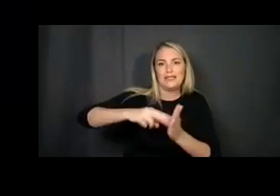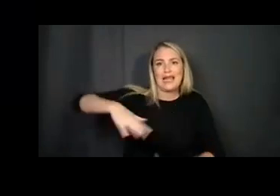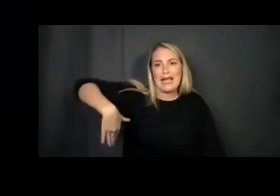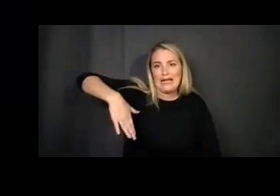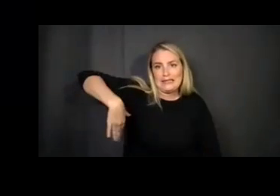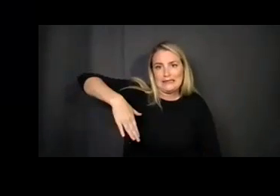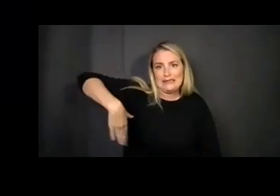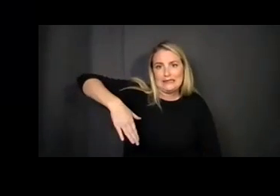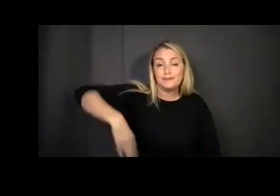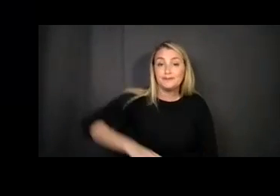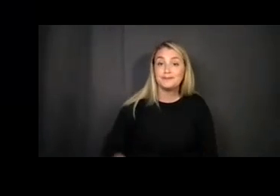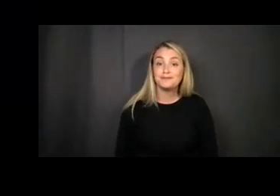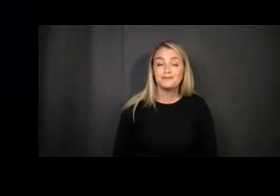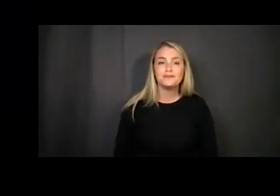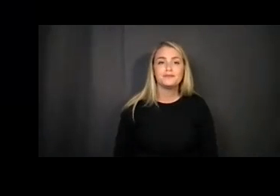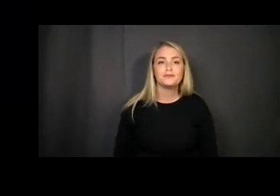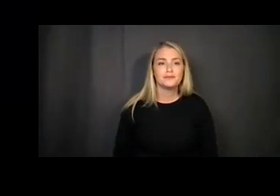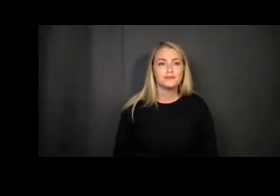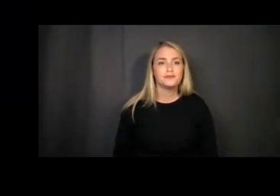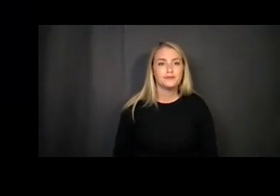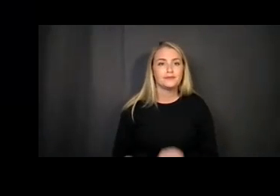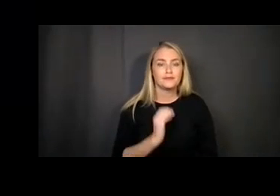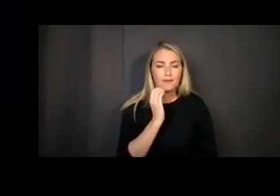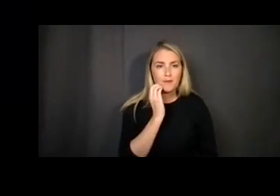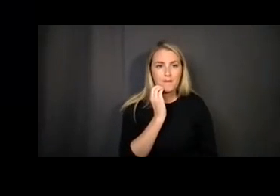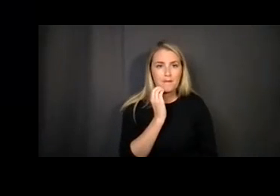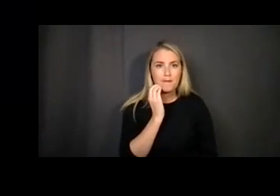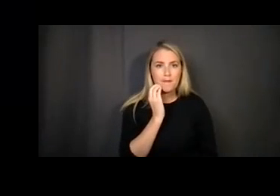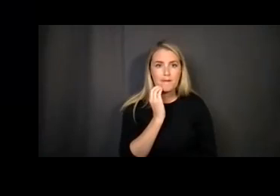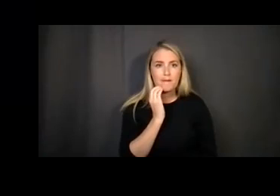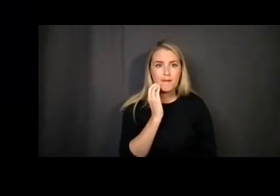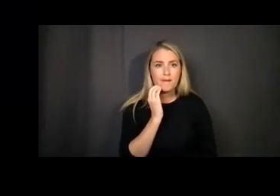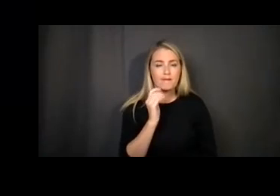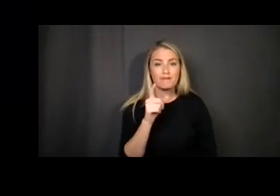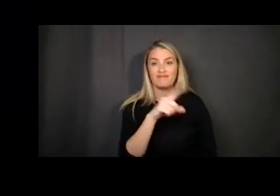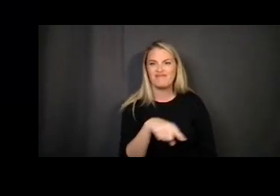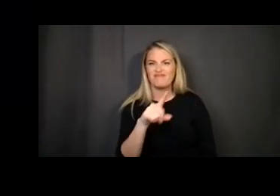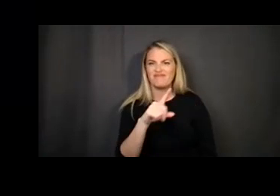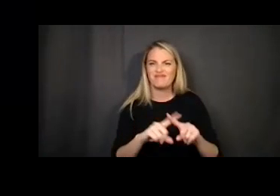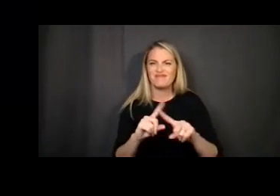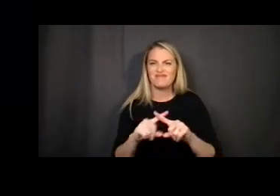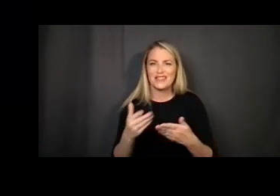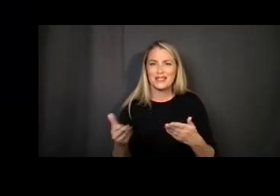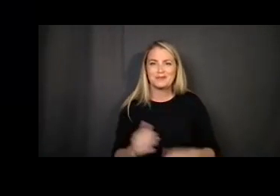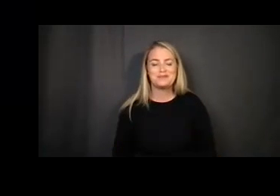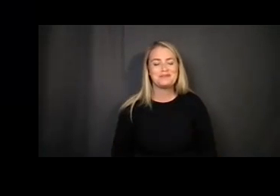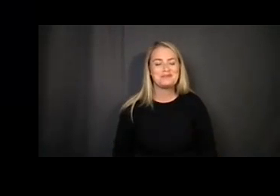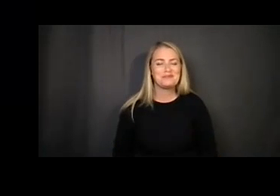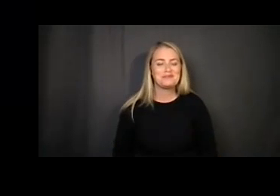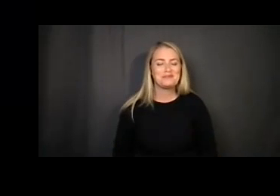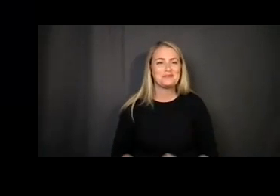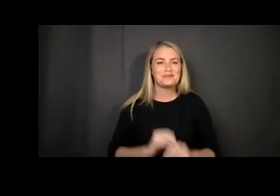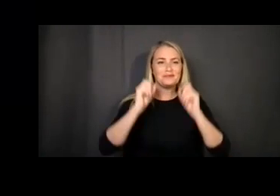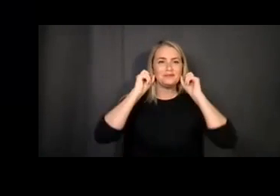All right, so this is has a picture of a few different things. You often see, or you always